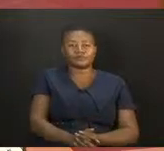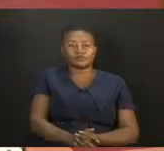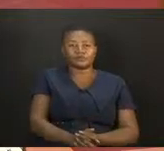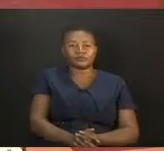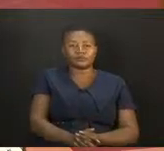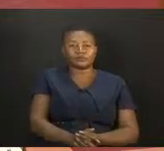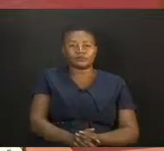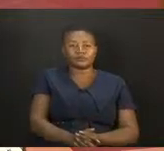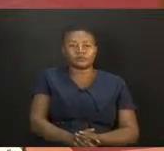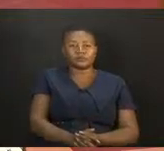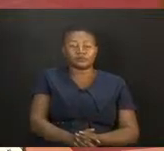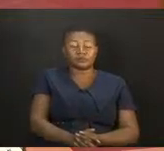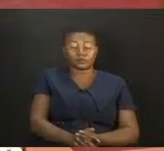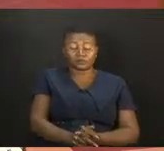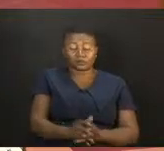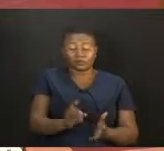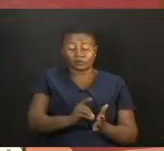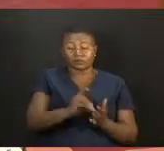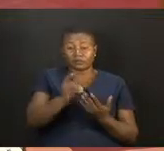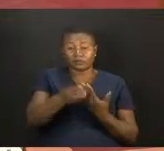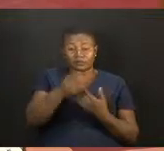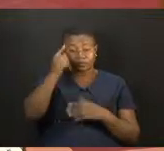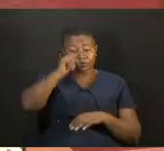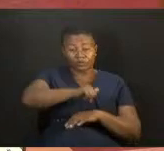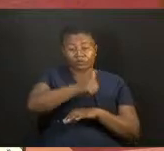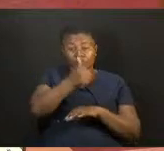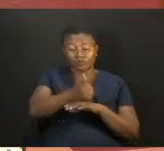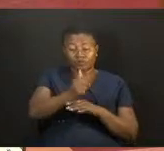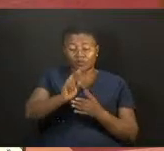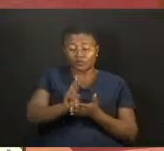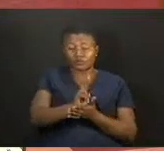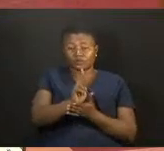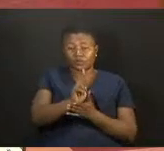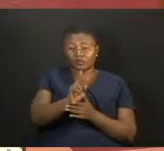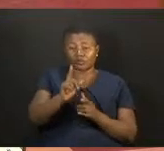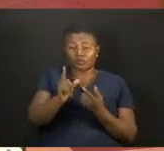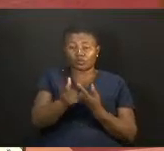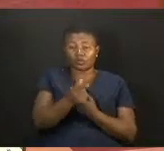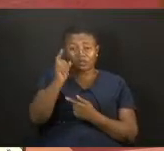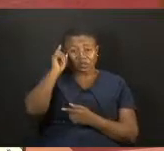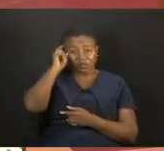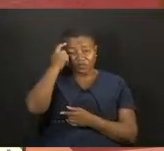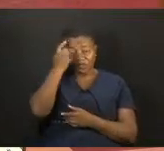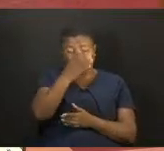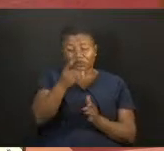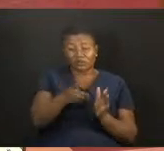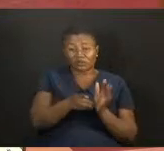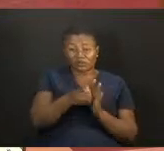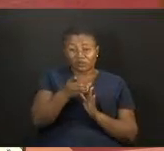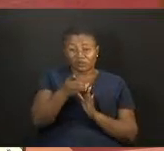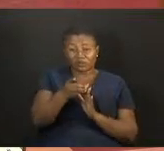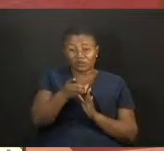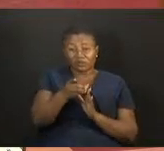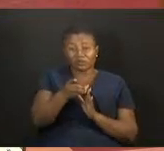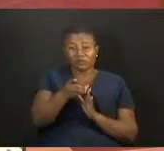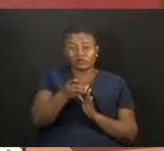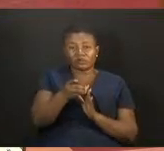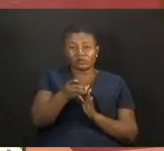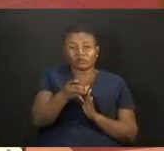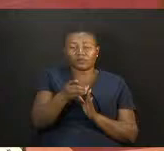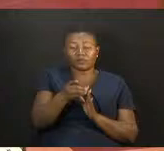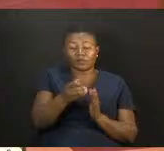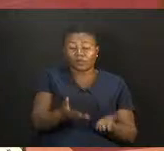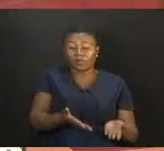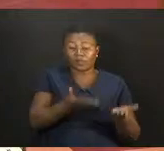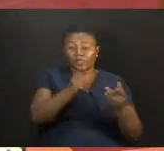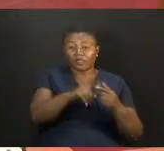Mr. Speaker, the bill for the establishment of the University of Local Governance and Development, ULGD, was submitted to